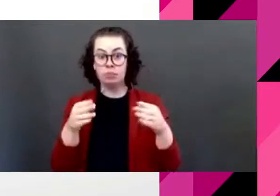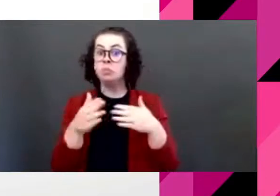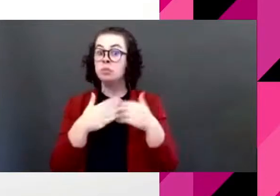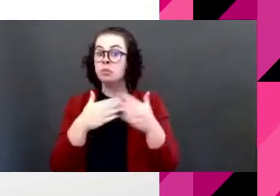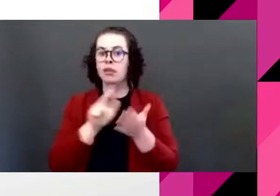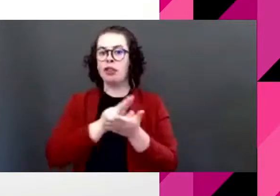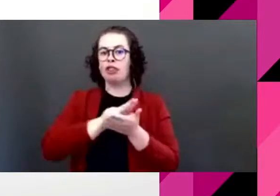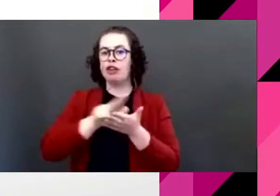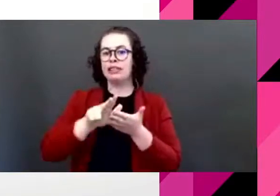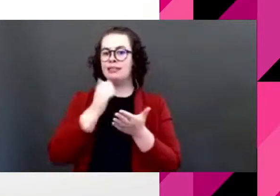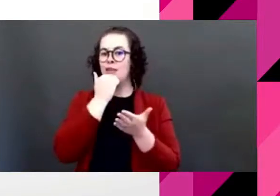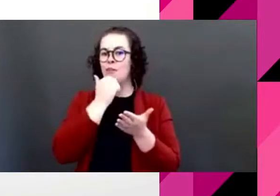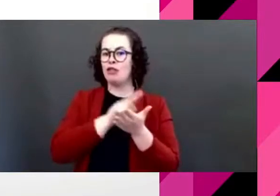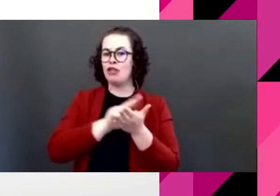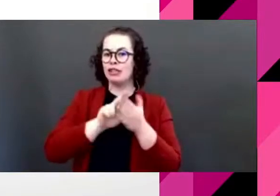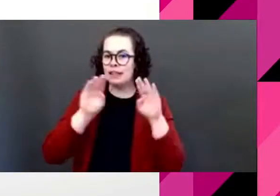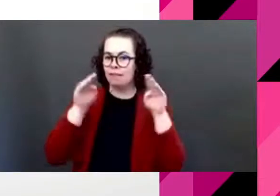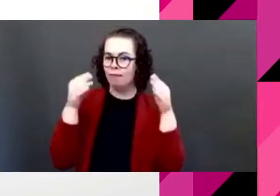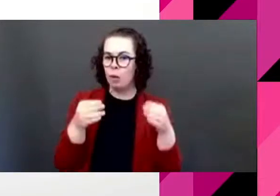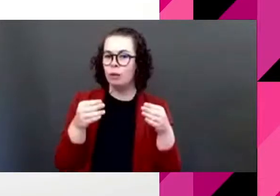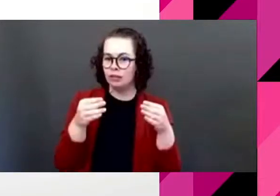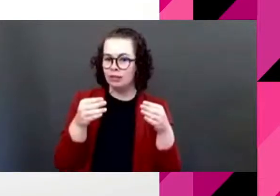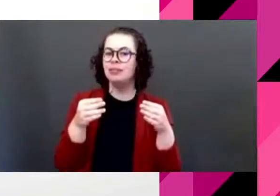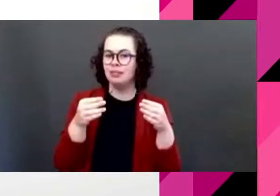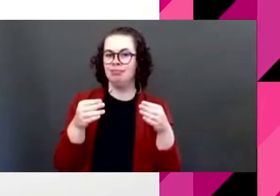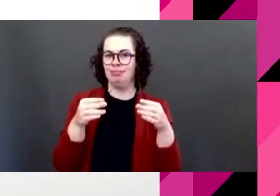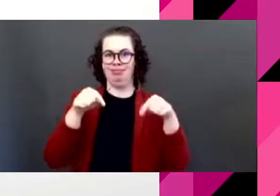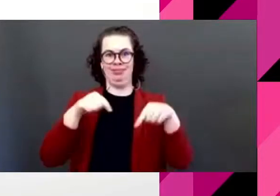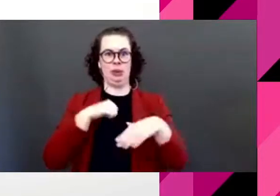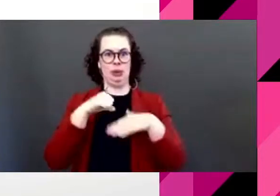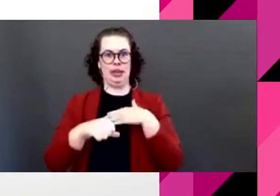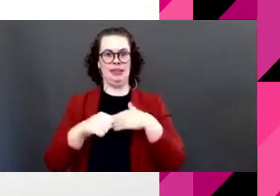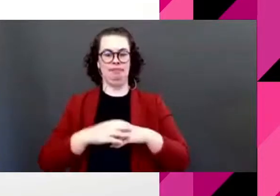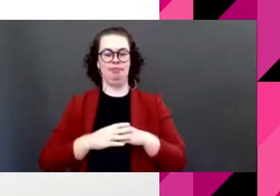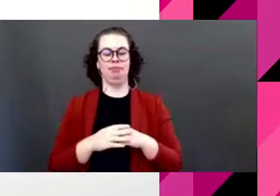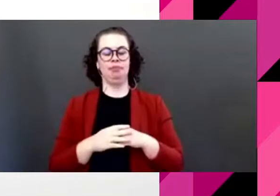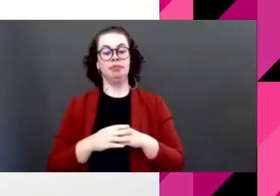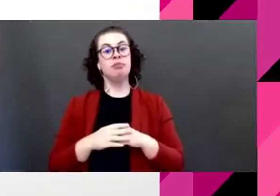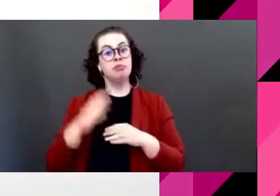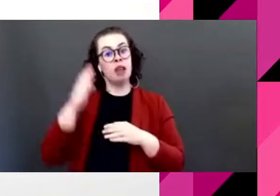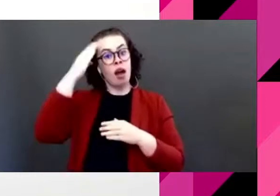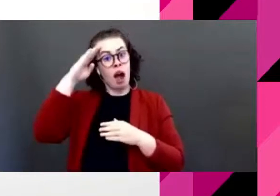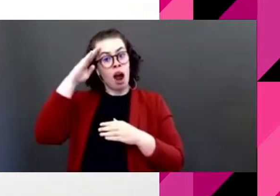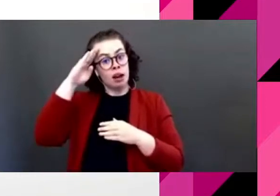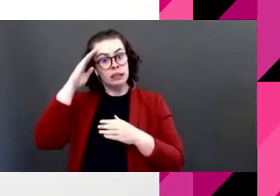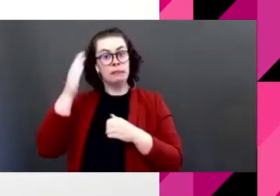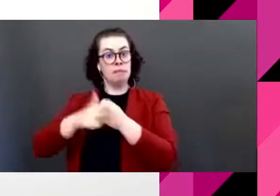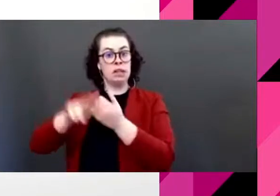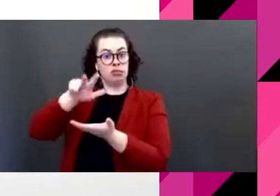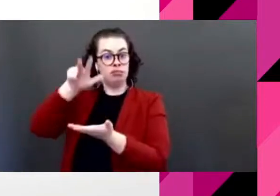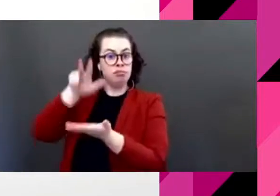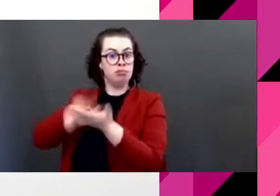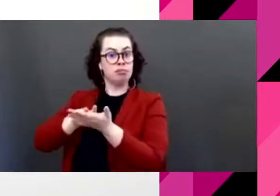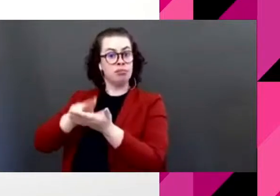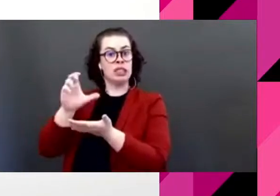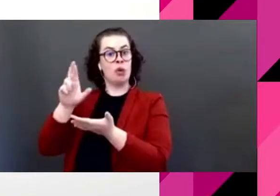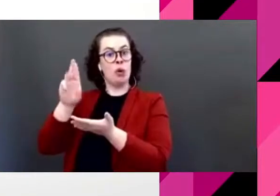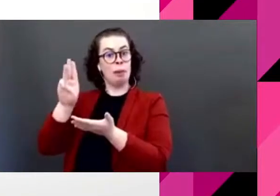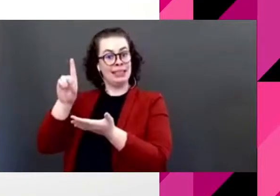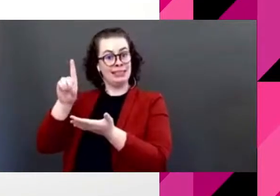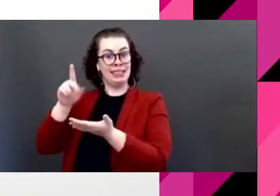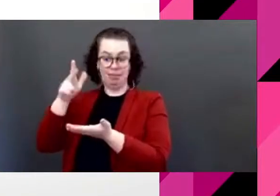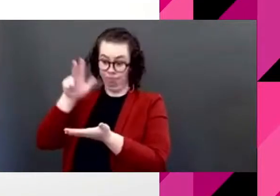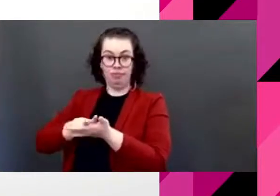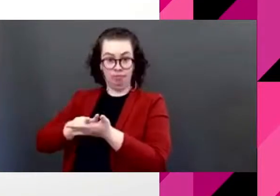13. So it's now over 2 years since Ireland ratified the Convention, and the deadline for submitting